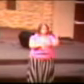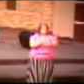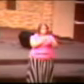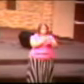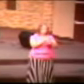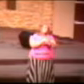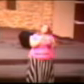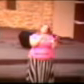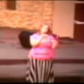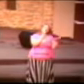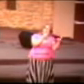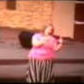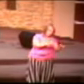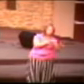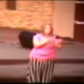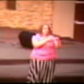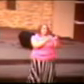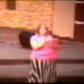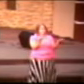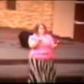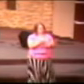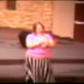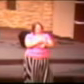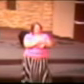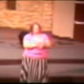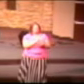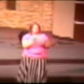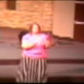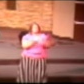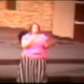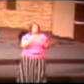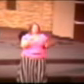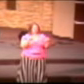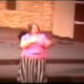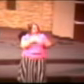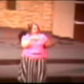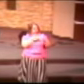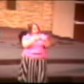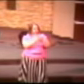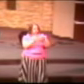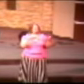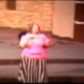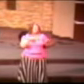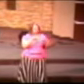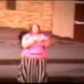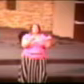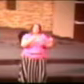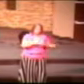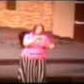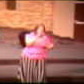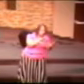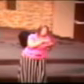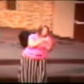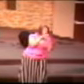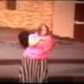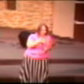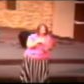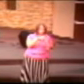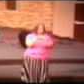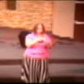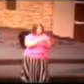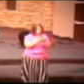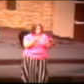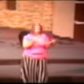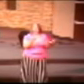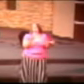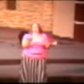And maybe that doesn't happen in a class here at Highland Oaks. Maybe that happens in a Bible study. Maybe that happens in the women's Bible study. Maybe that happens in